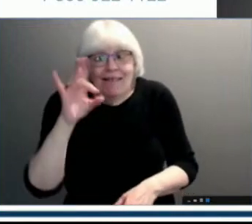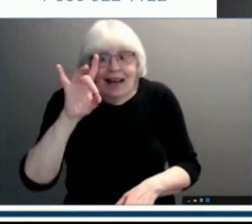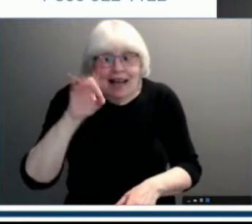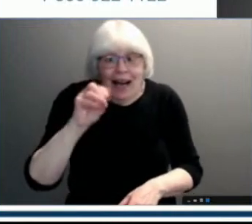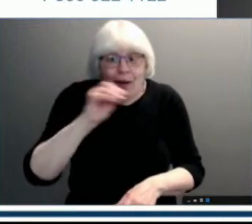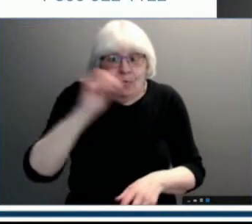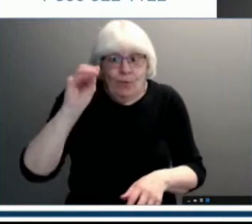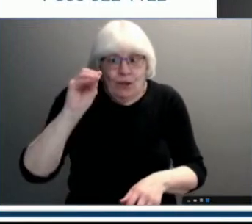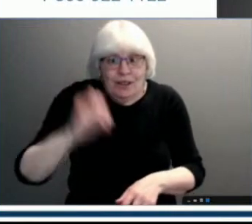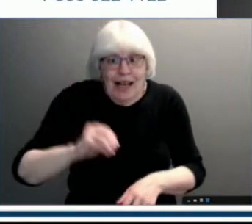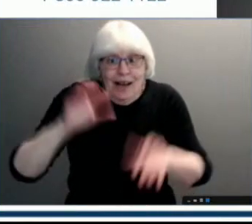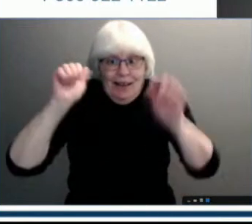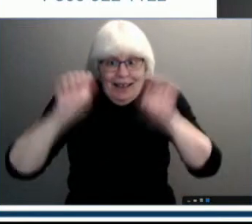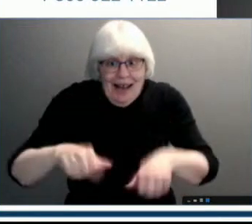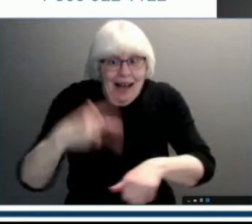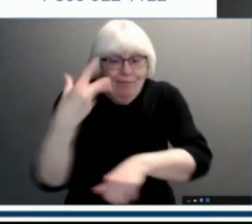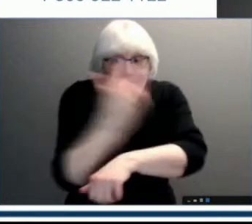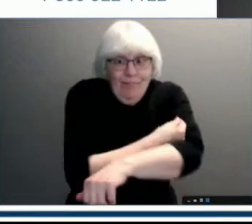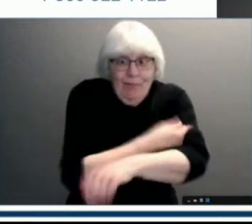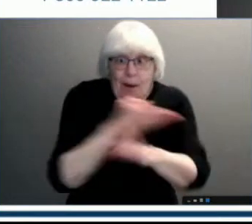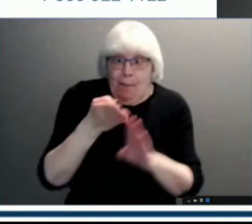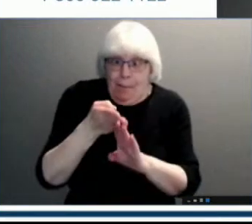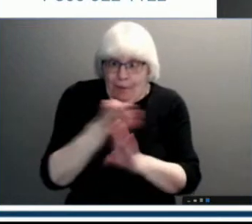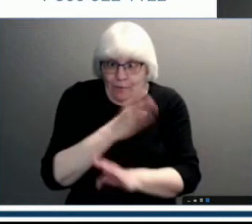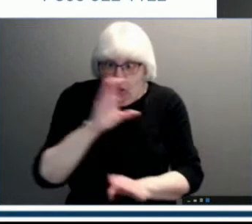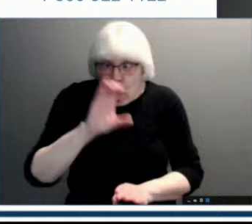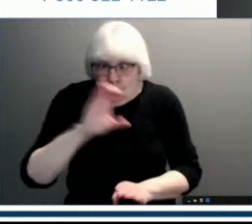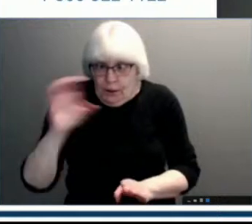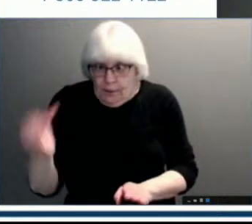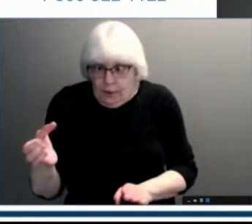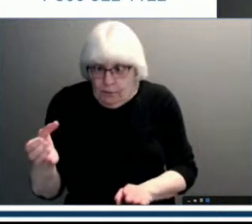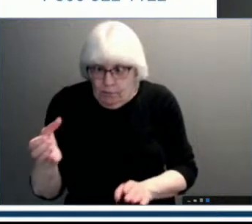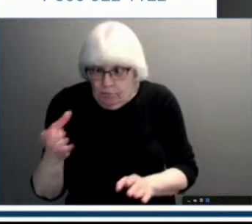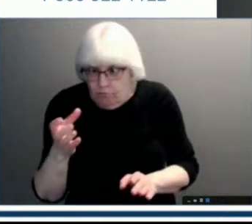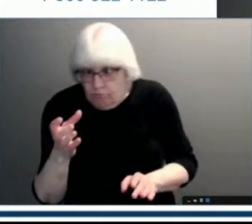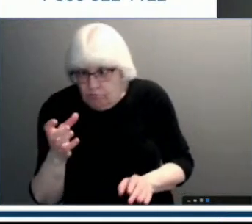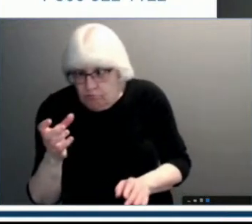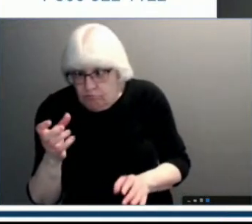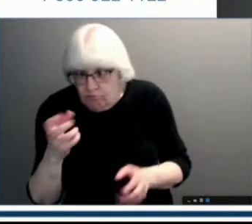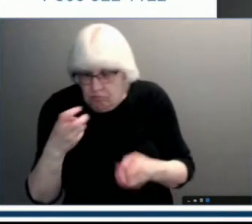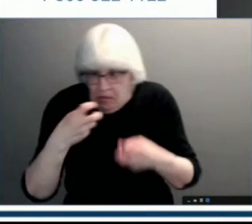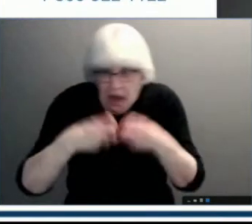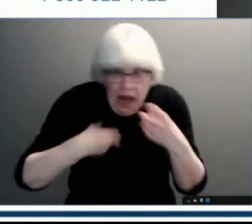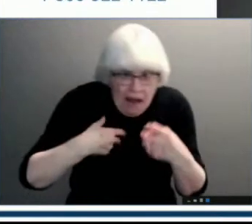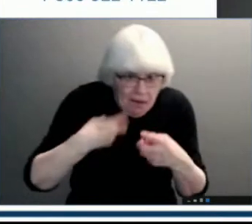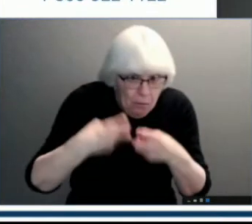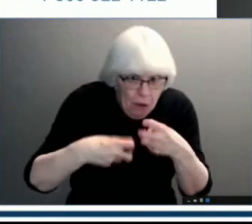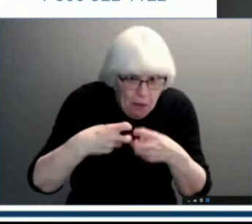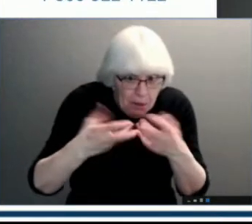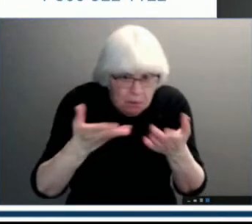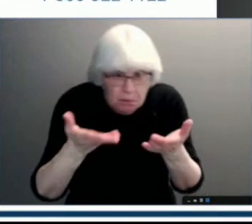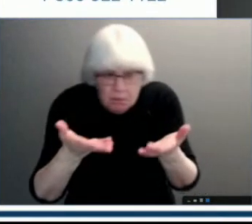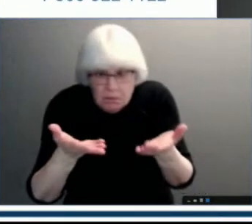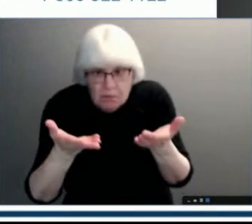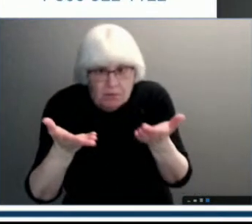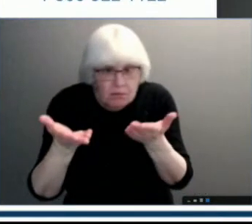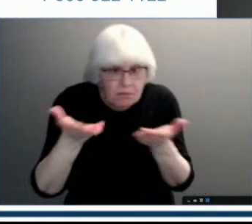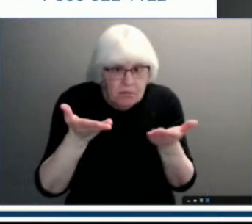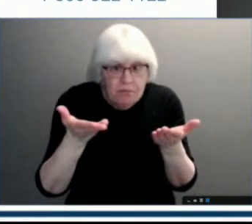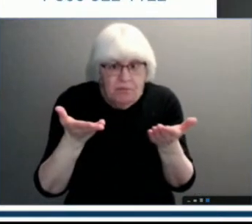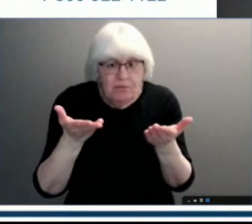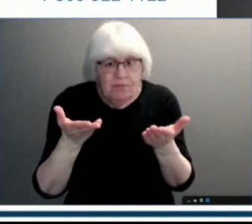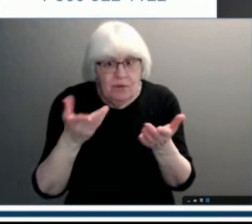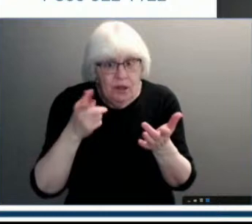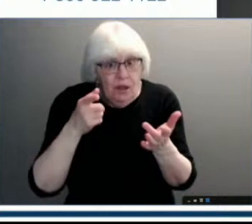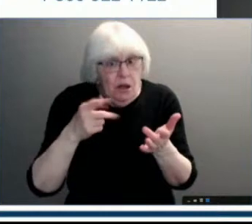at half that mark now. Is there a particular problem, and does that suggest that there should be vaccination in